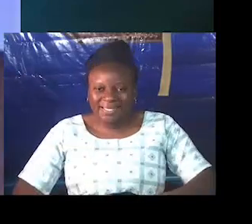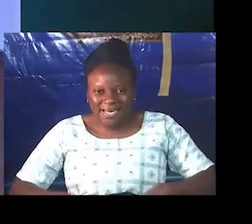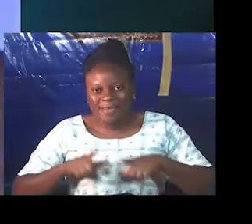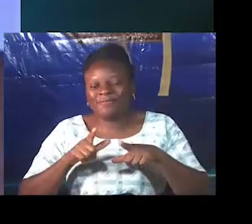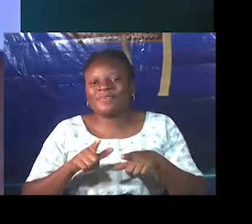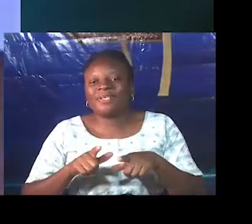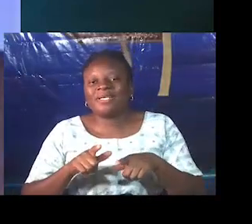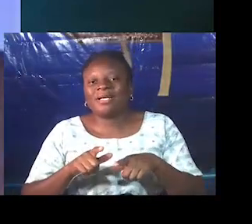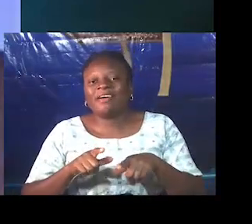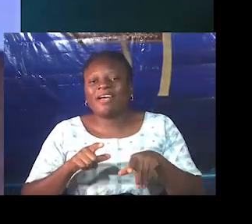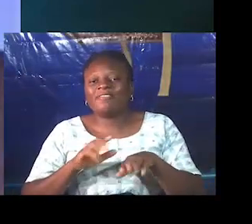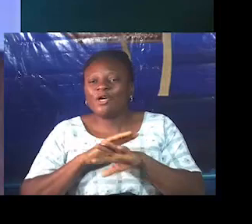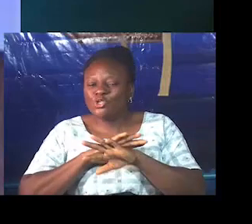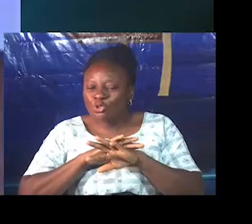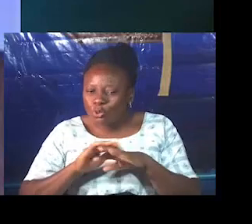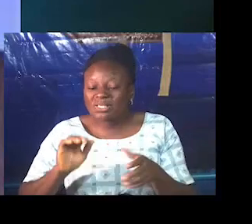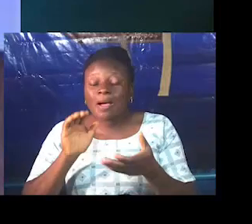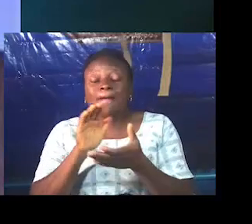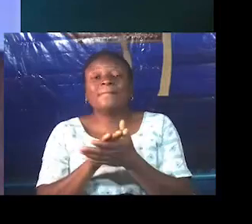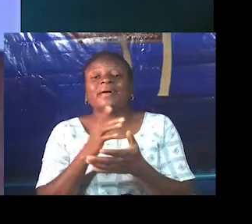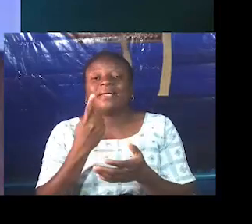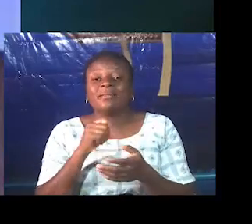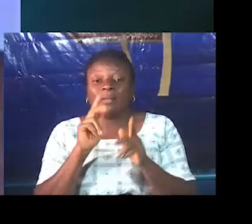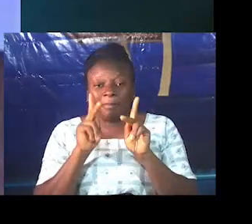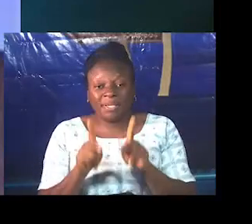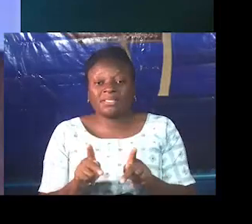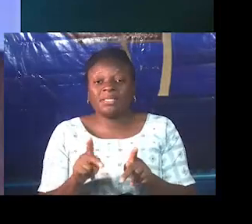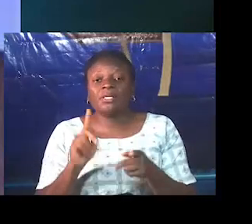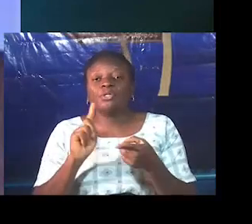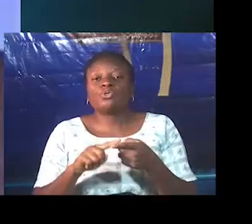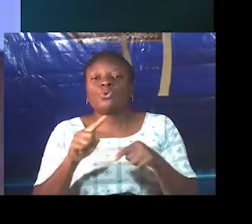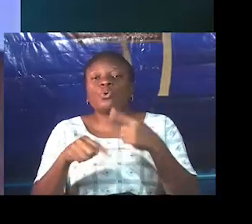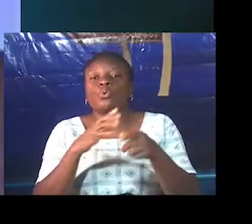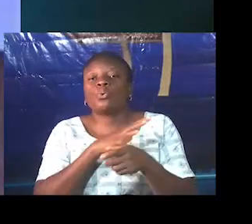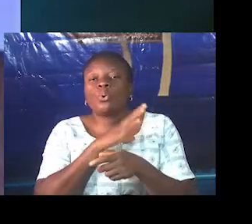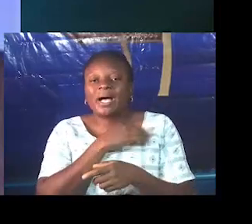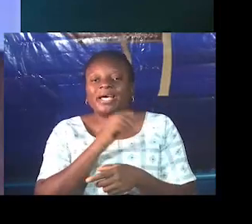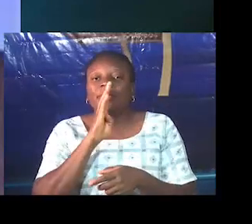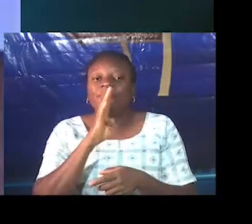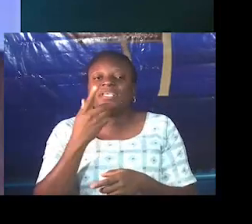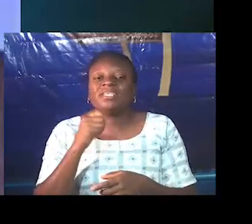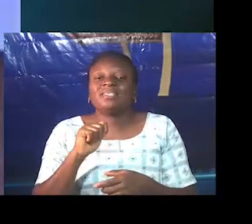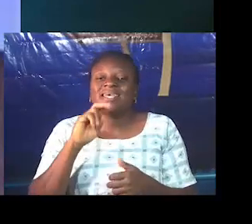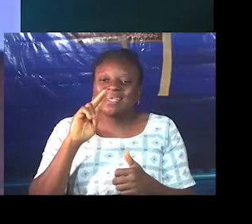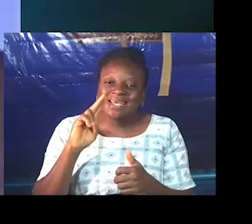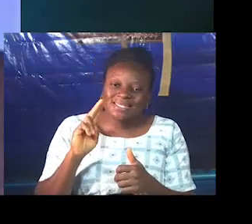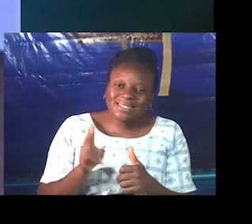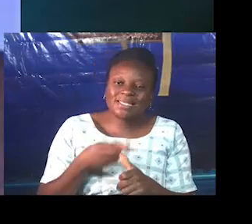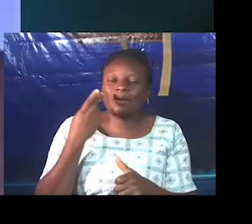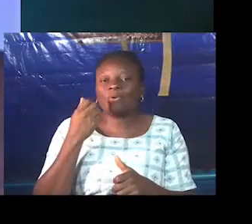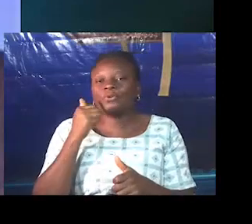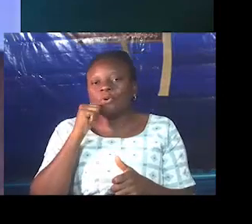confusion. It is confusion. Is that all right? Now, while I am very, very strong on this